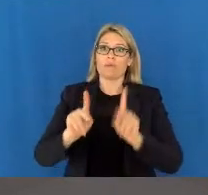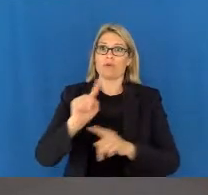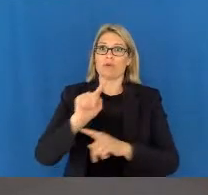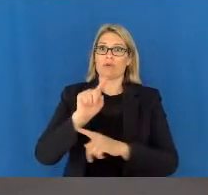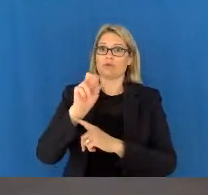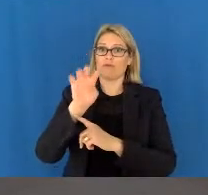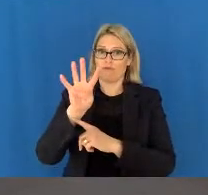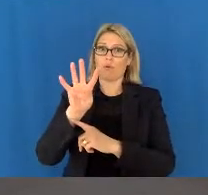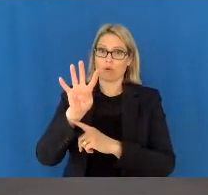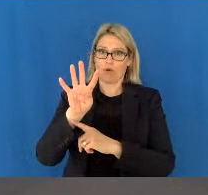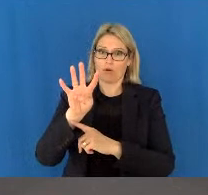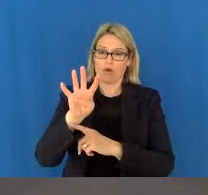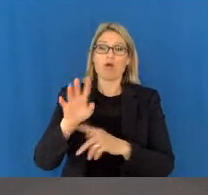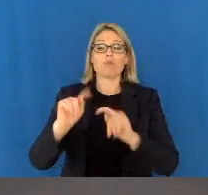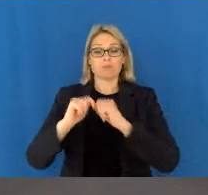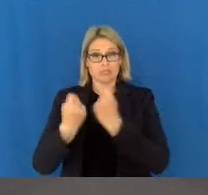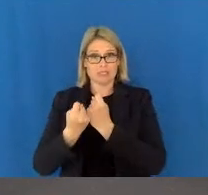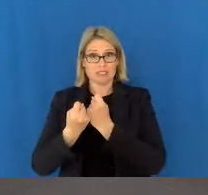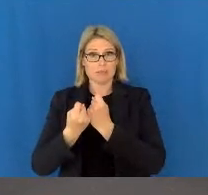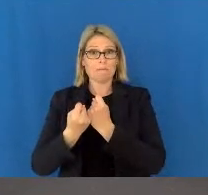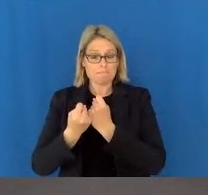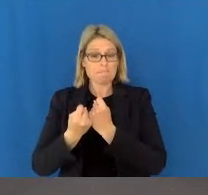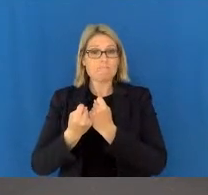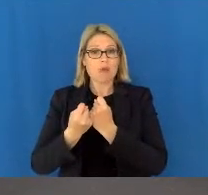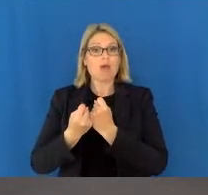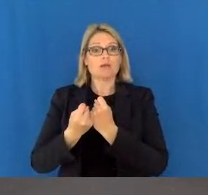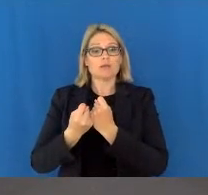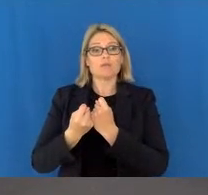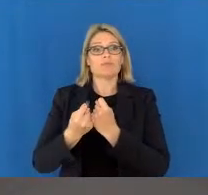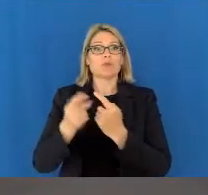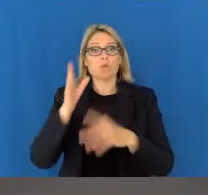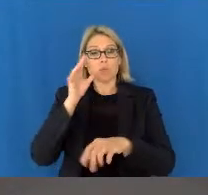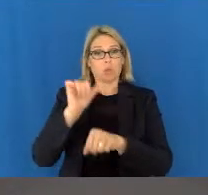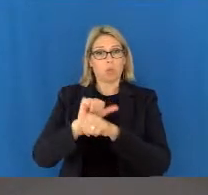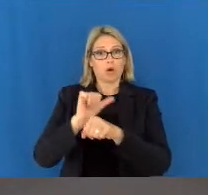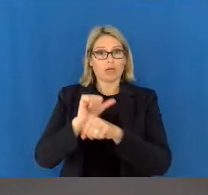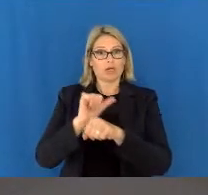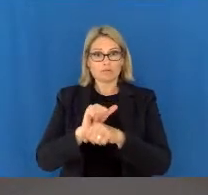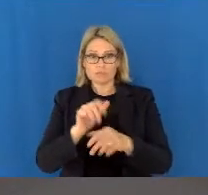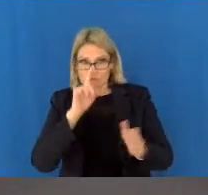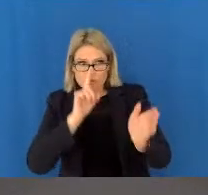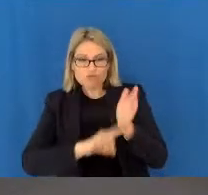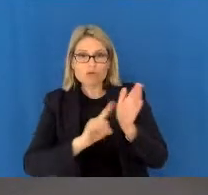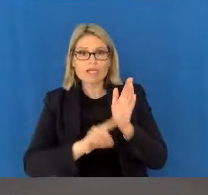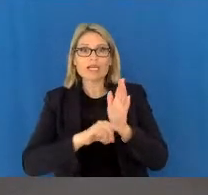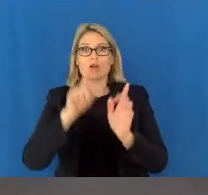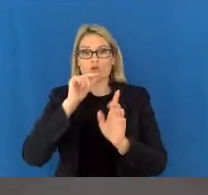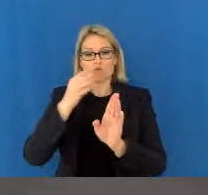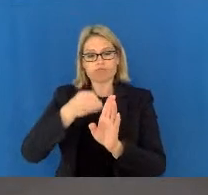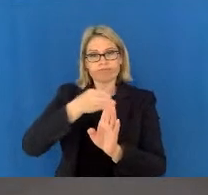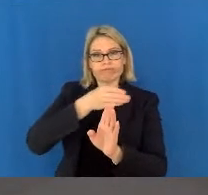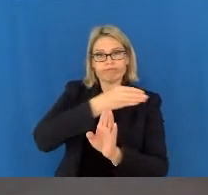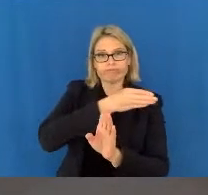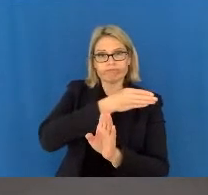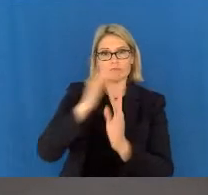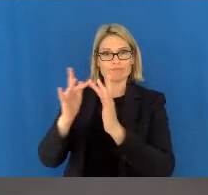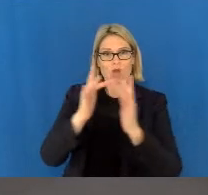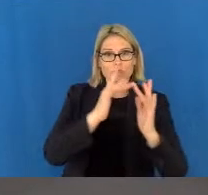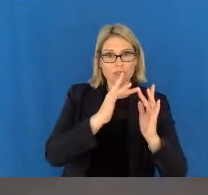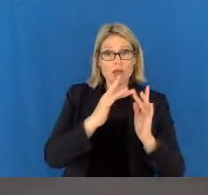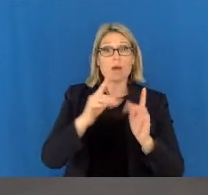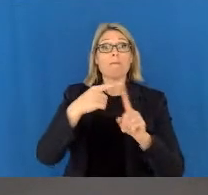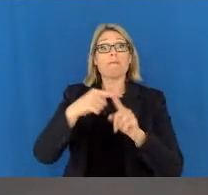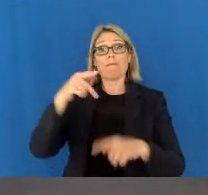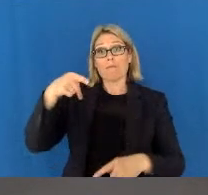teams that will be working with the daily follow-up and contact tracing, as well as with our prompt teams and our